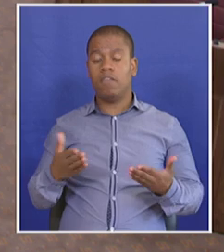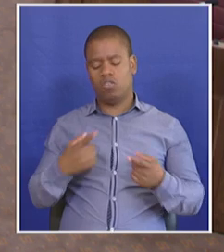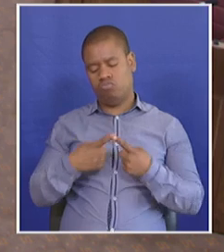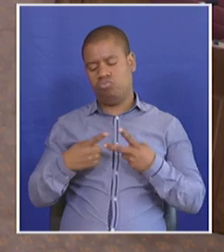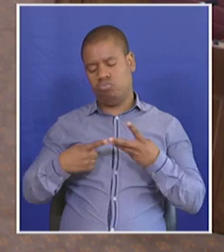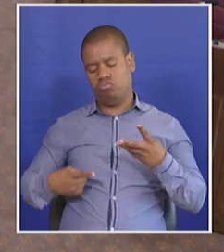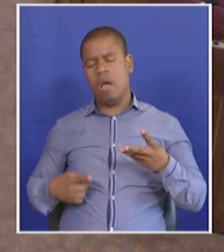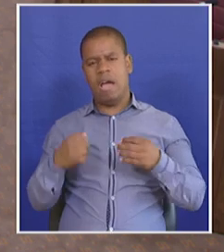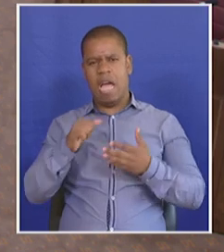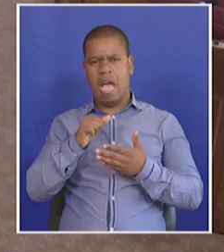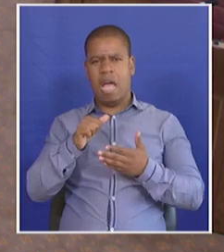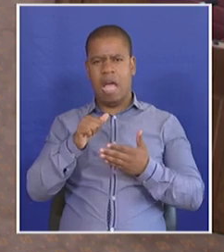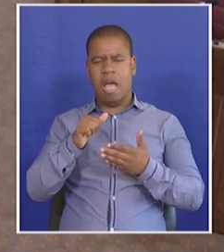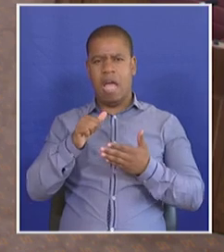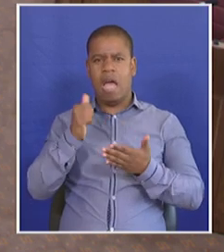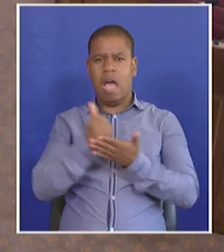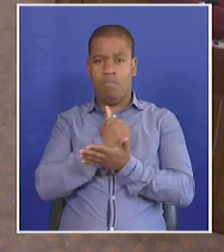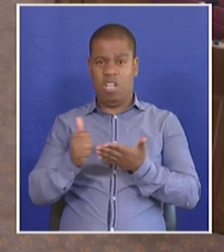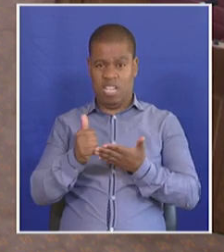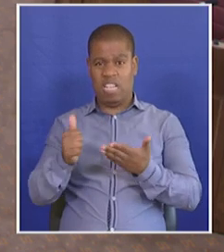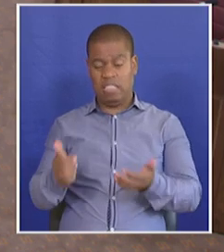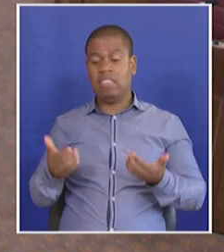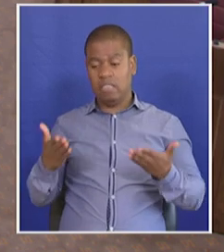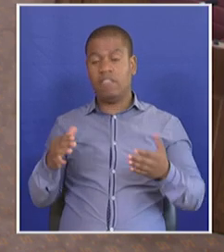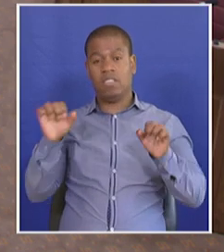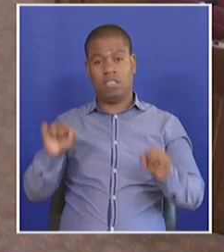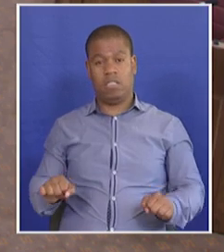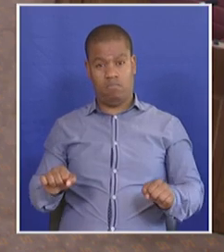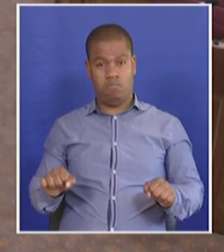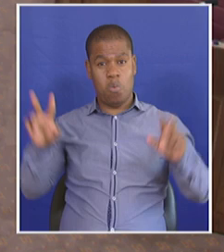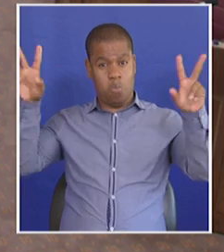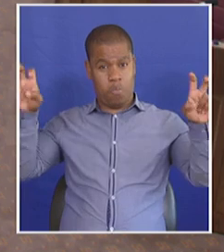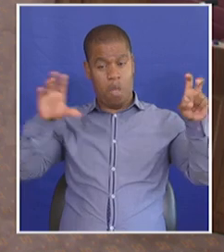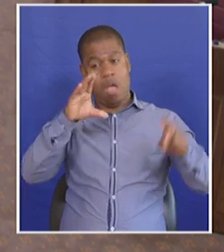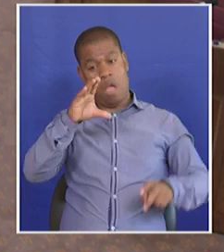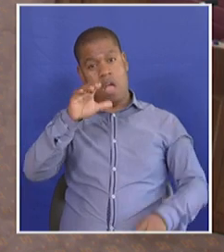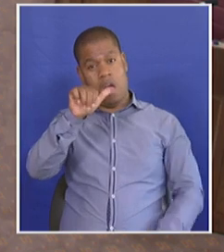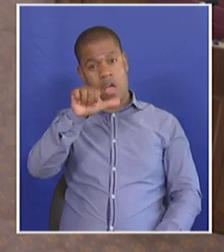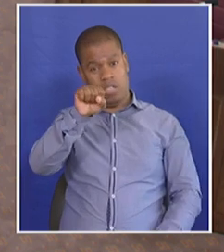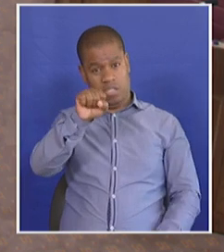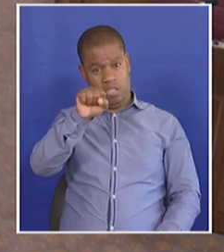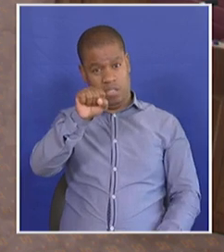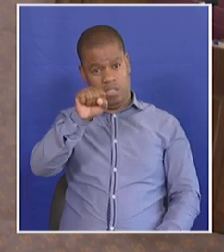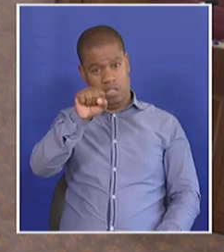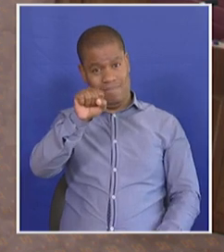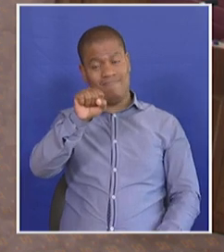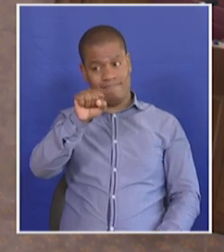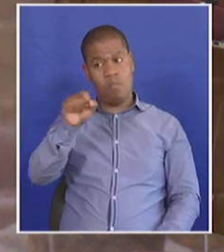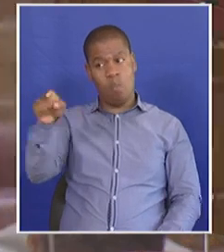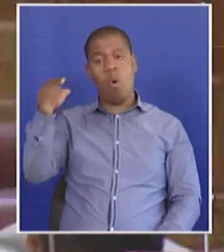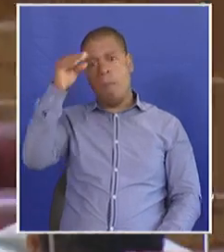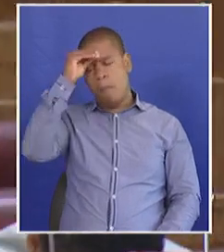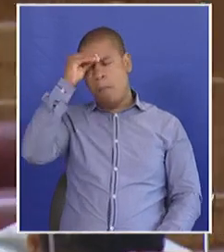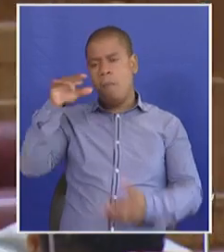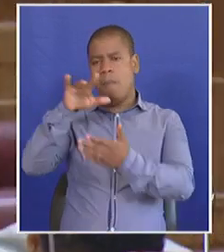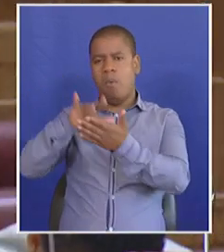administration system, shortly, briefly known as CAS, at all police stations that is used to